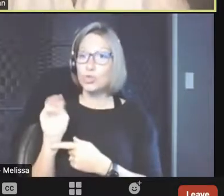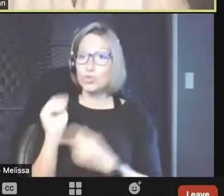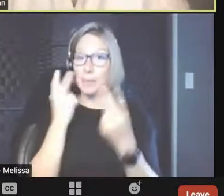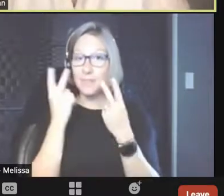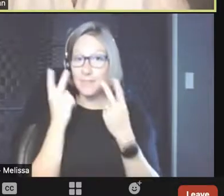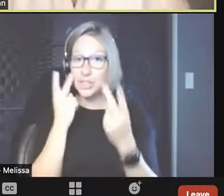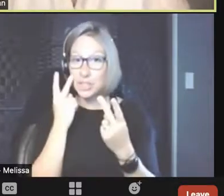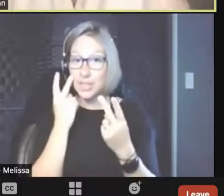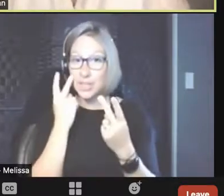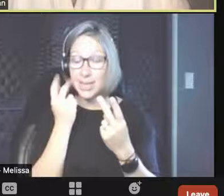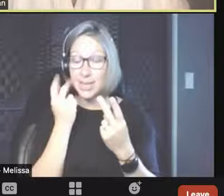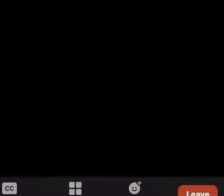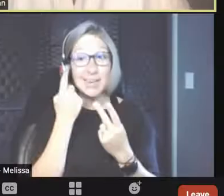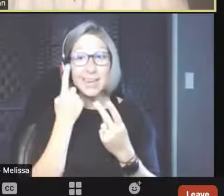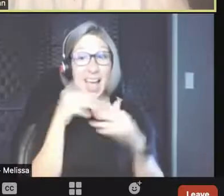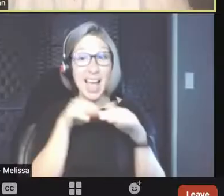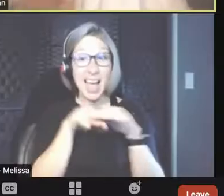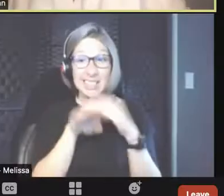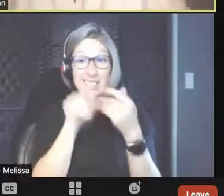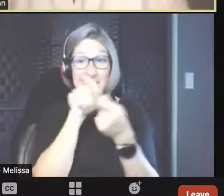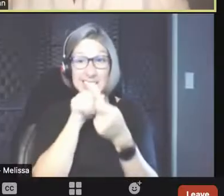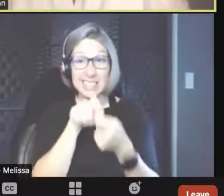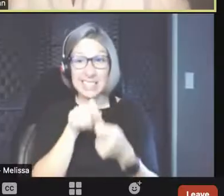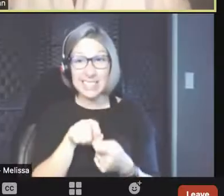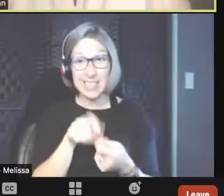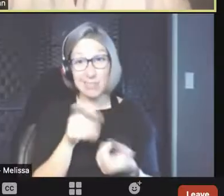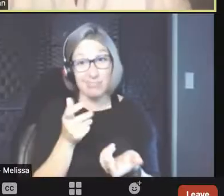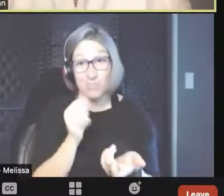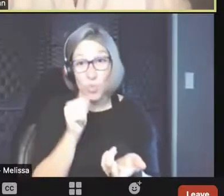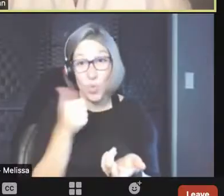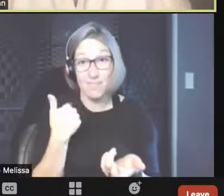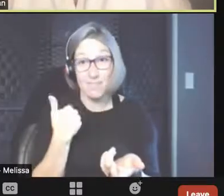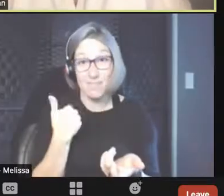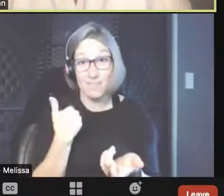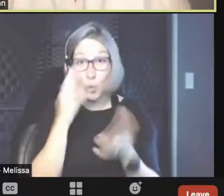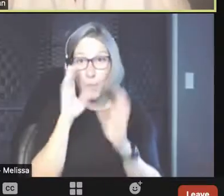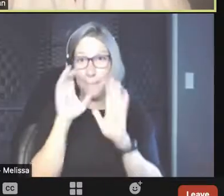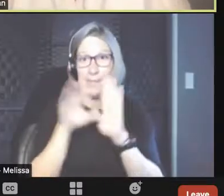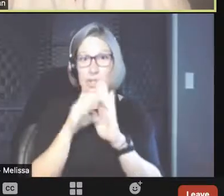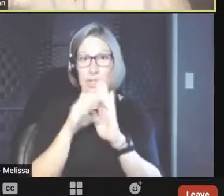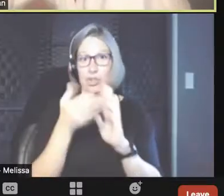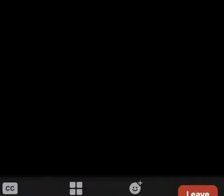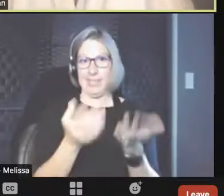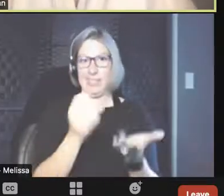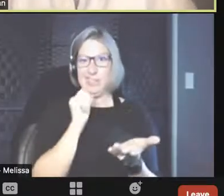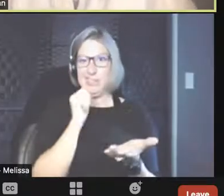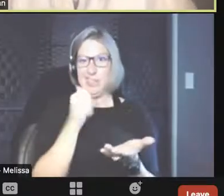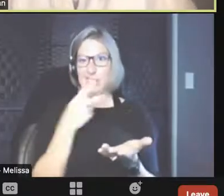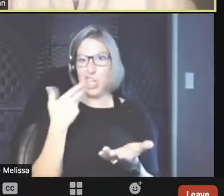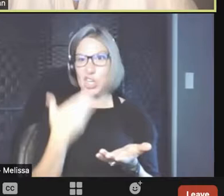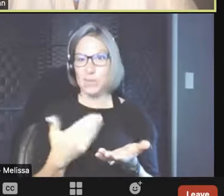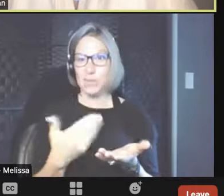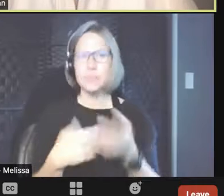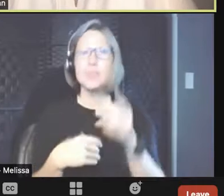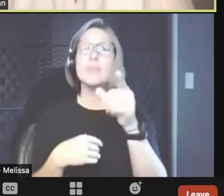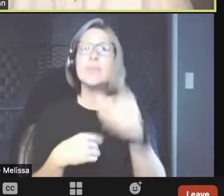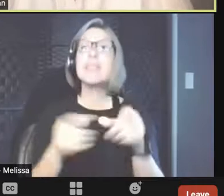detail, really. Okay, so a picture of this wouldn't be very good, right? And this is the same